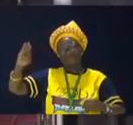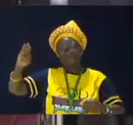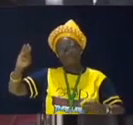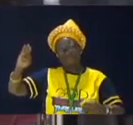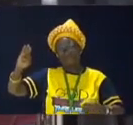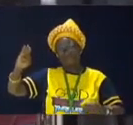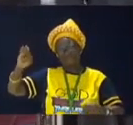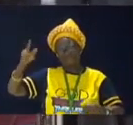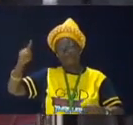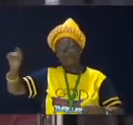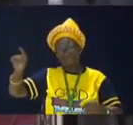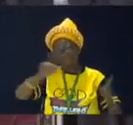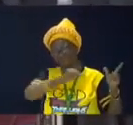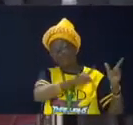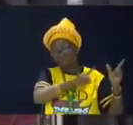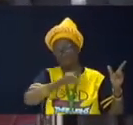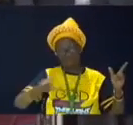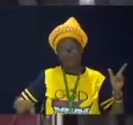The joy